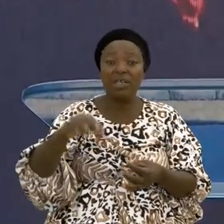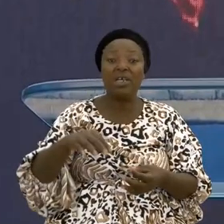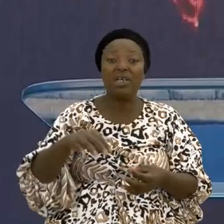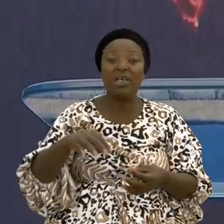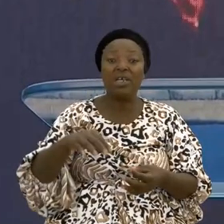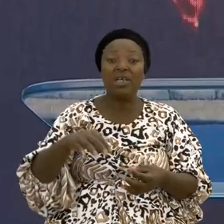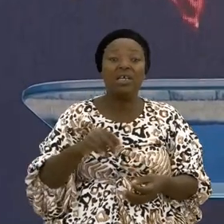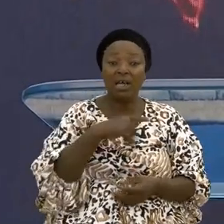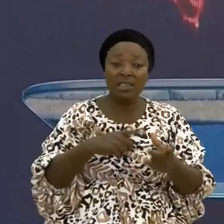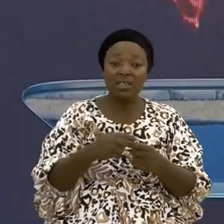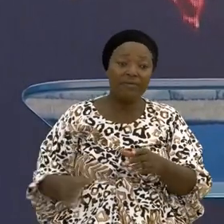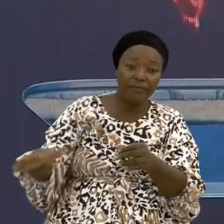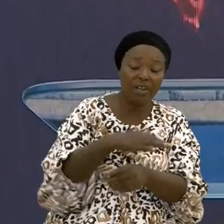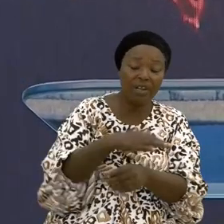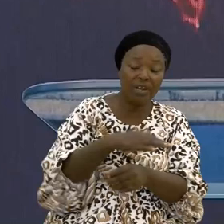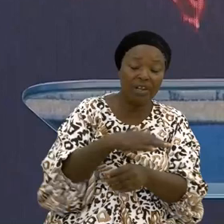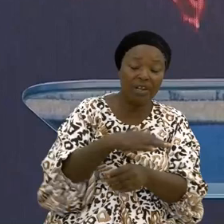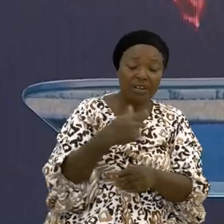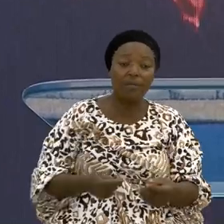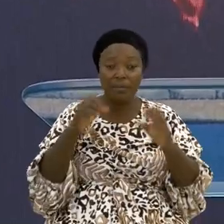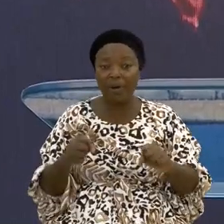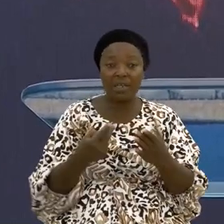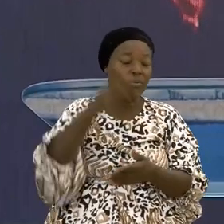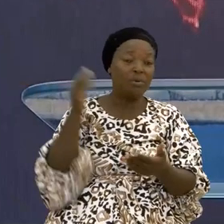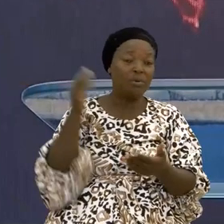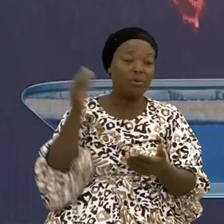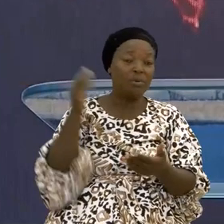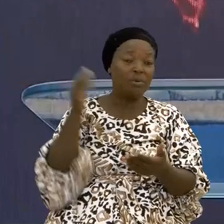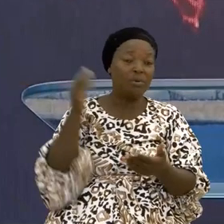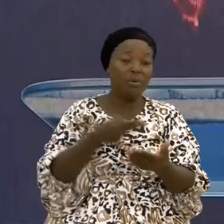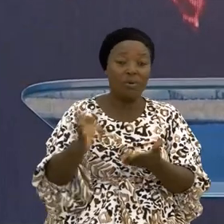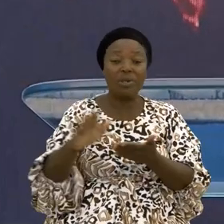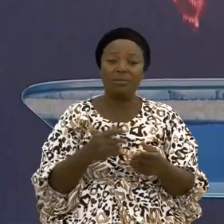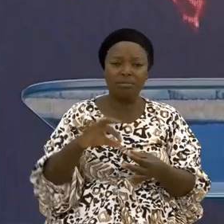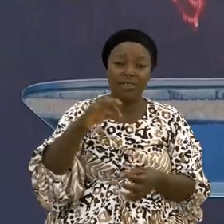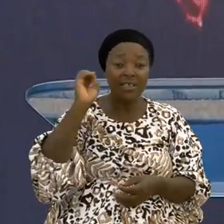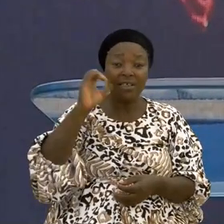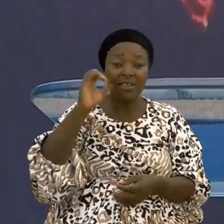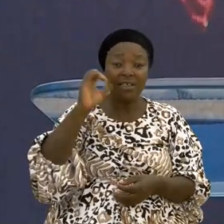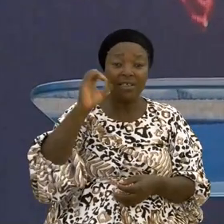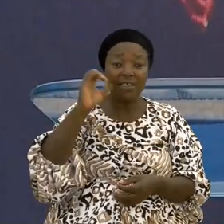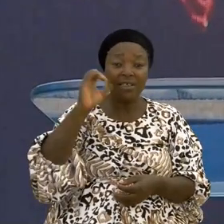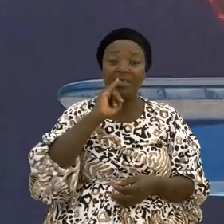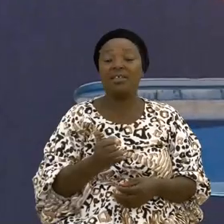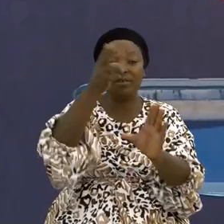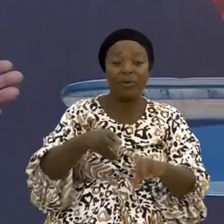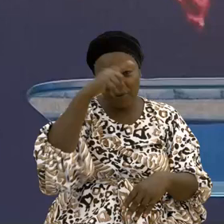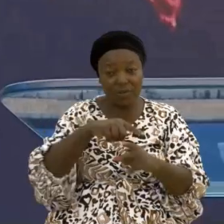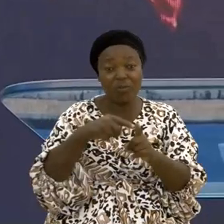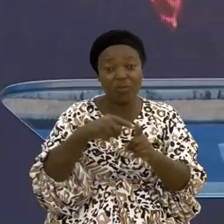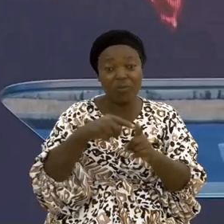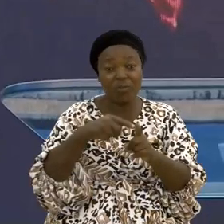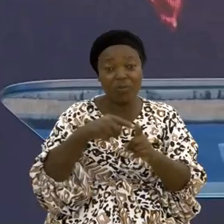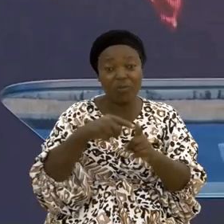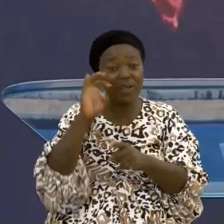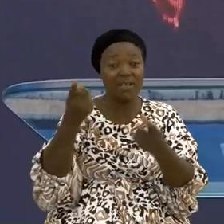the endowment of power of the Holy Ghost, he is involved. Because when he comes, he